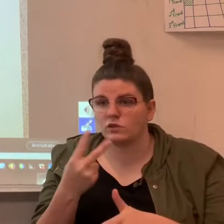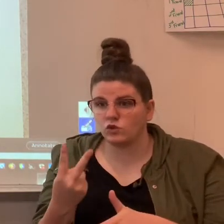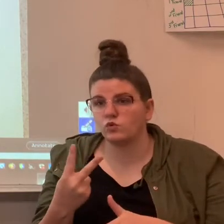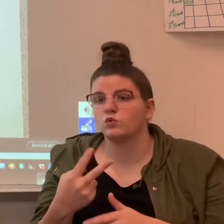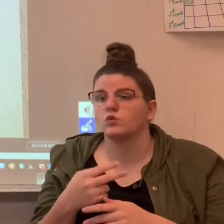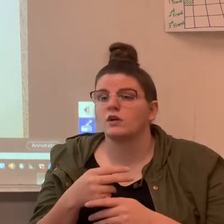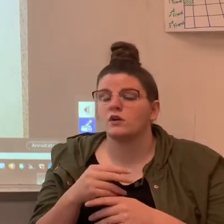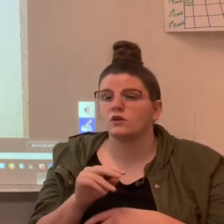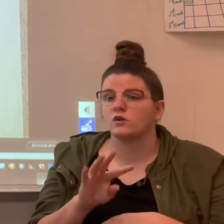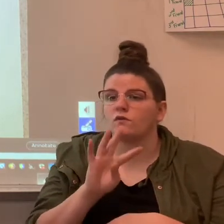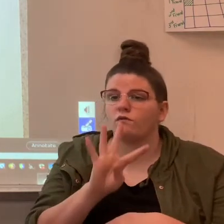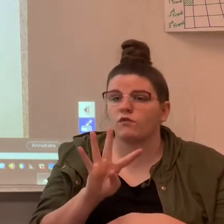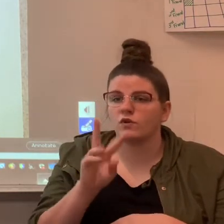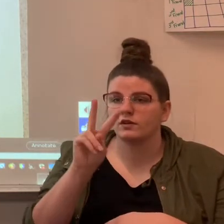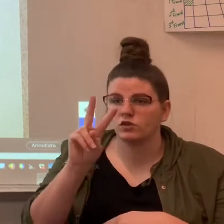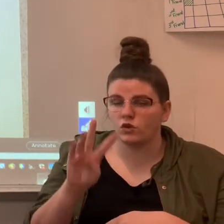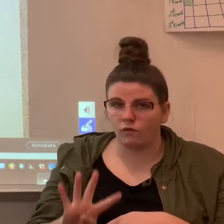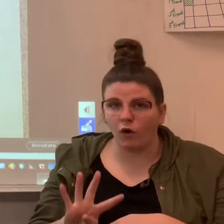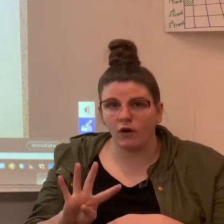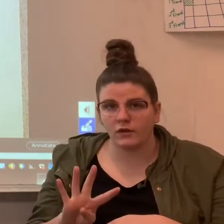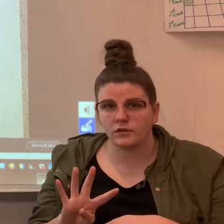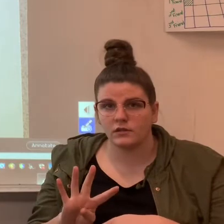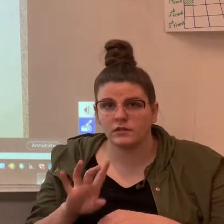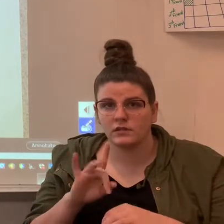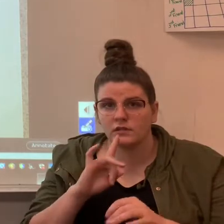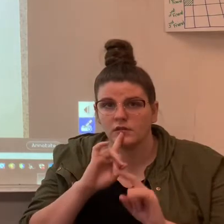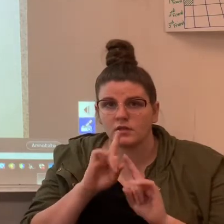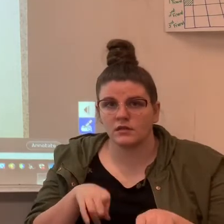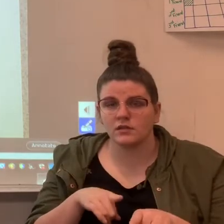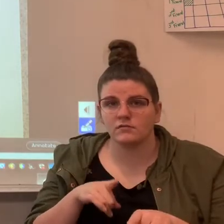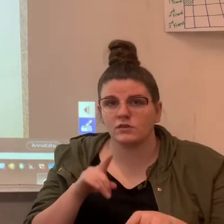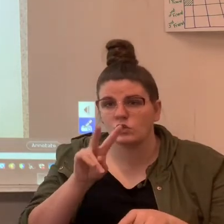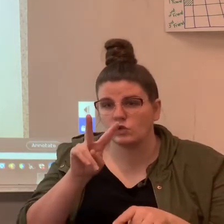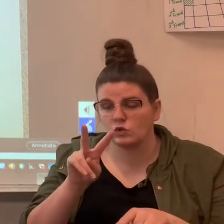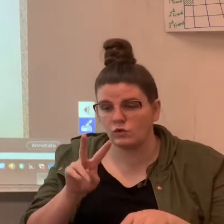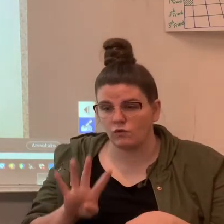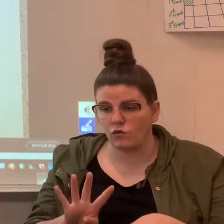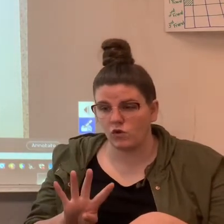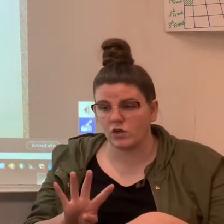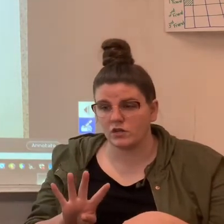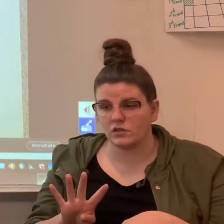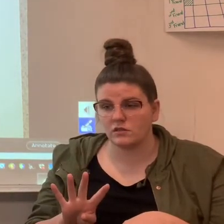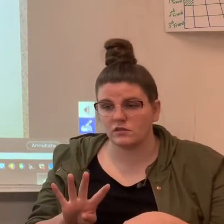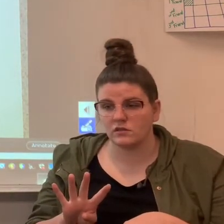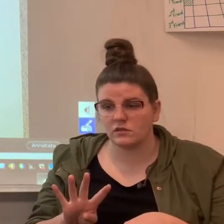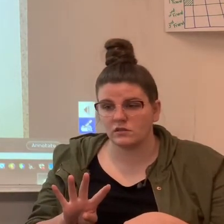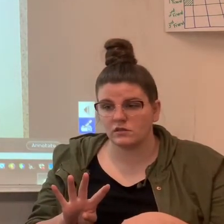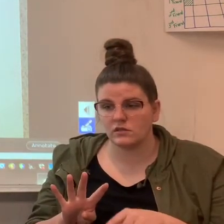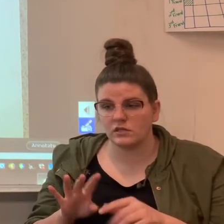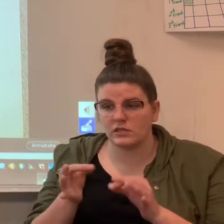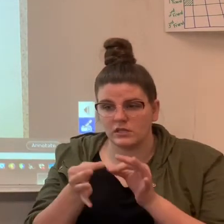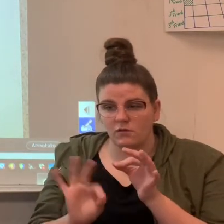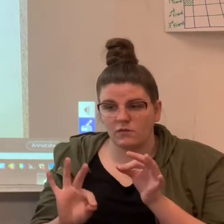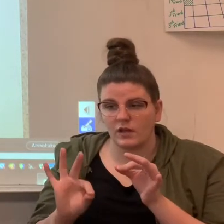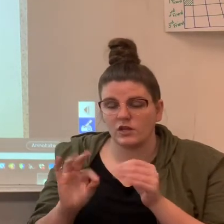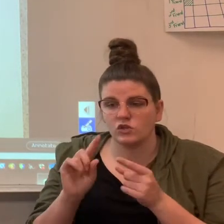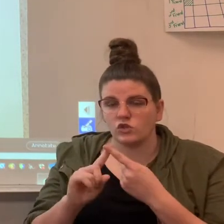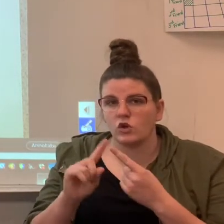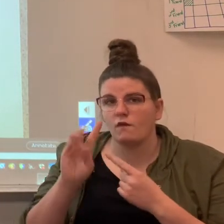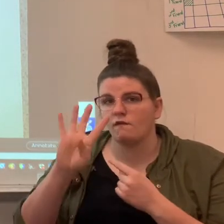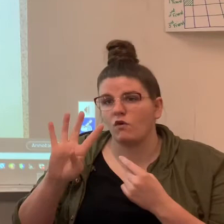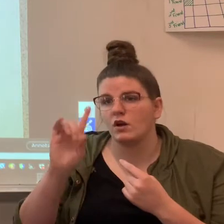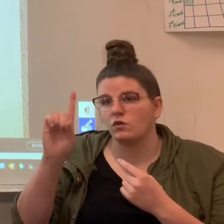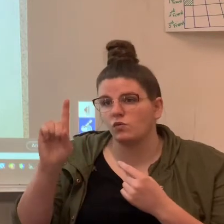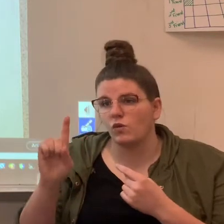4 2/4, which 2/4 simplifies down to 4 1/2. So